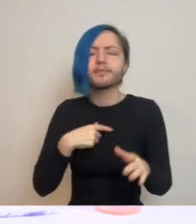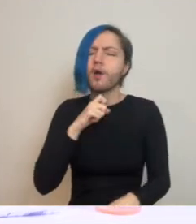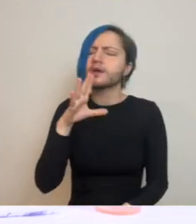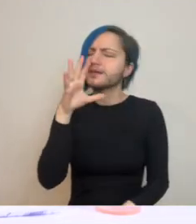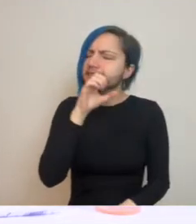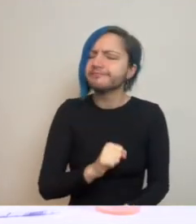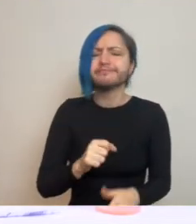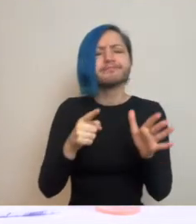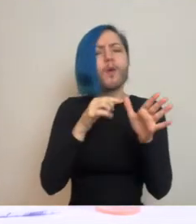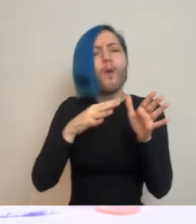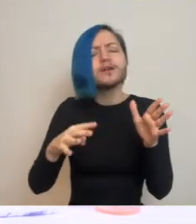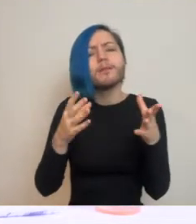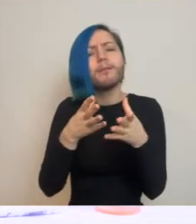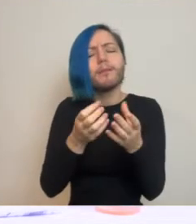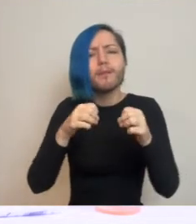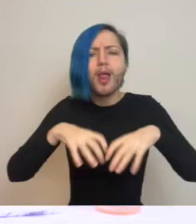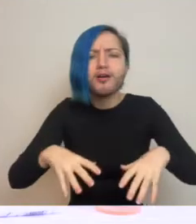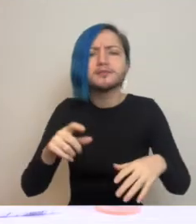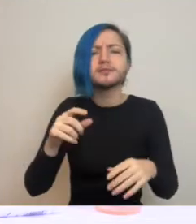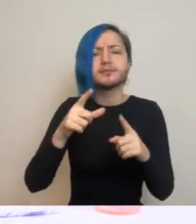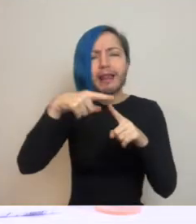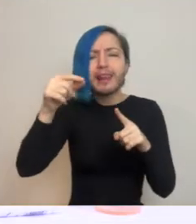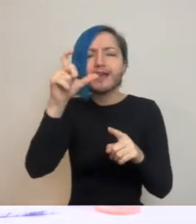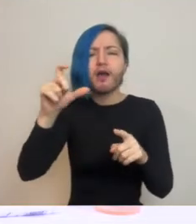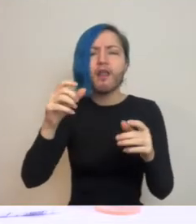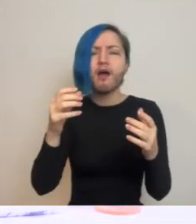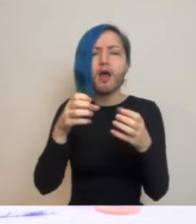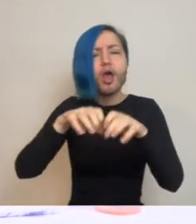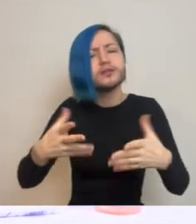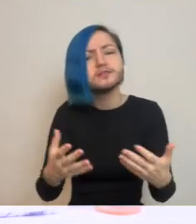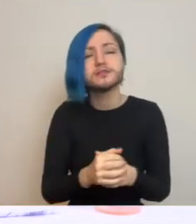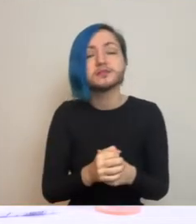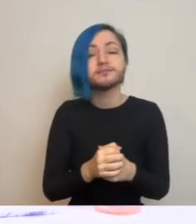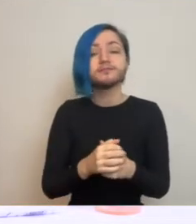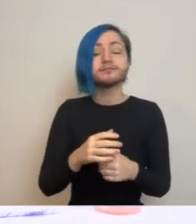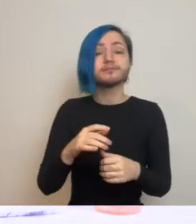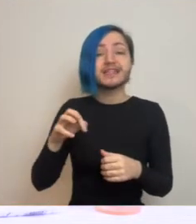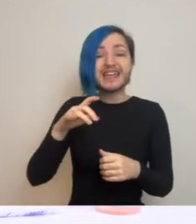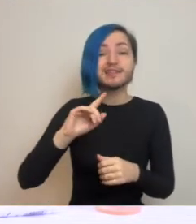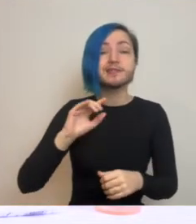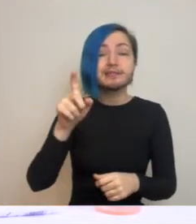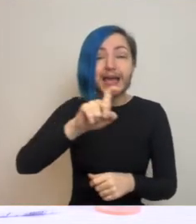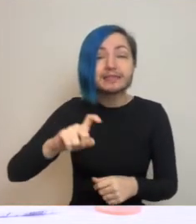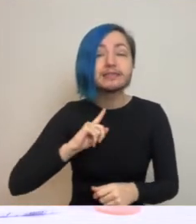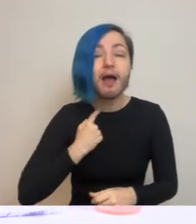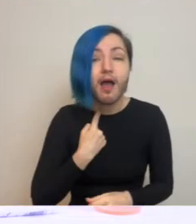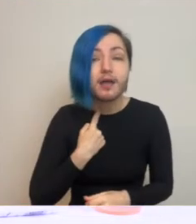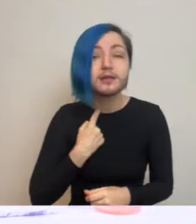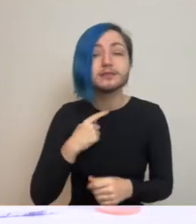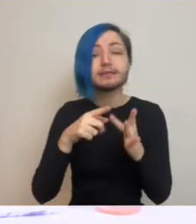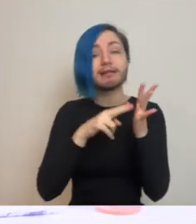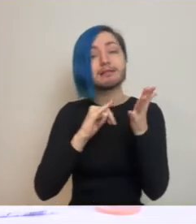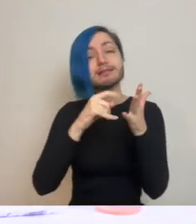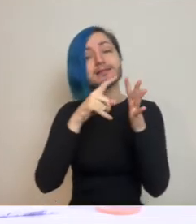I would hate to lose autumn and the lovely colour of leaves. Insecticides, I think, threaten our built environment,